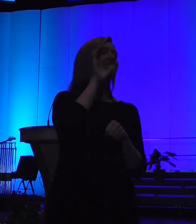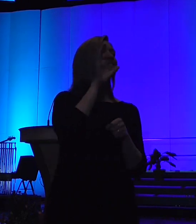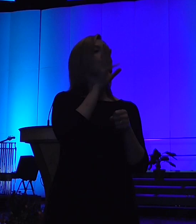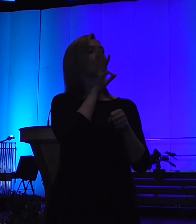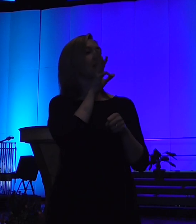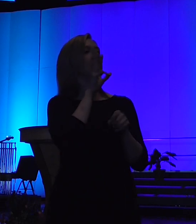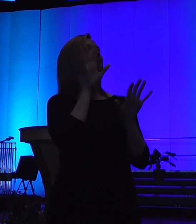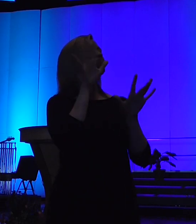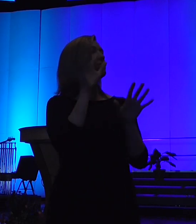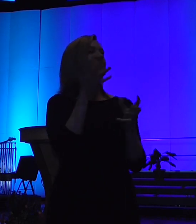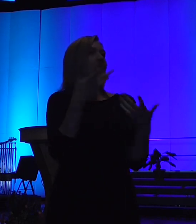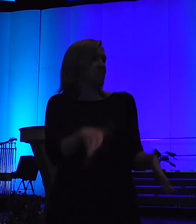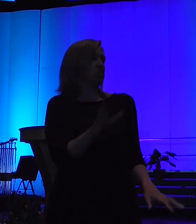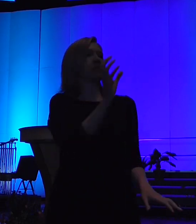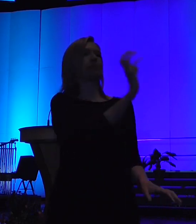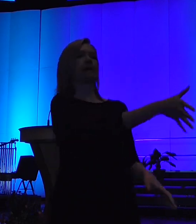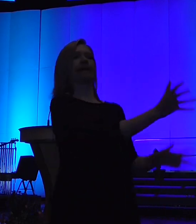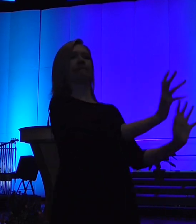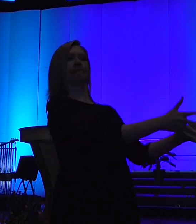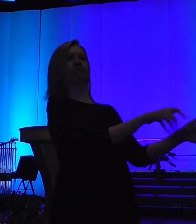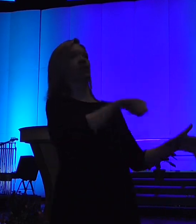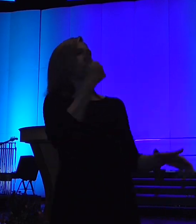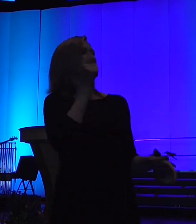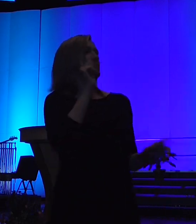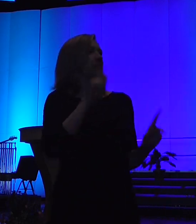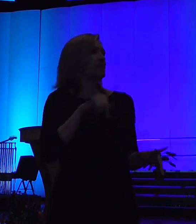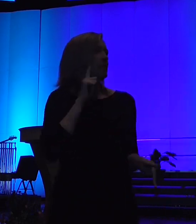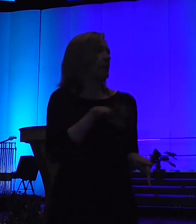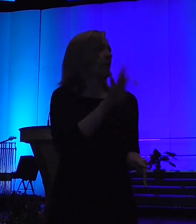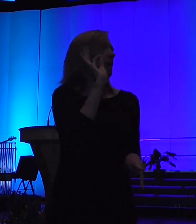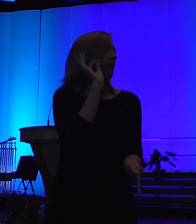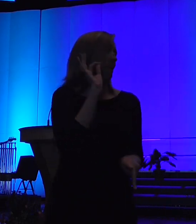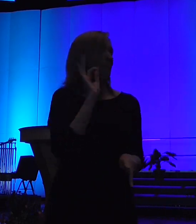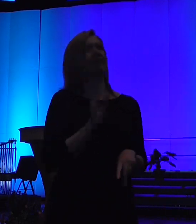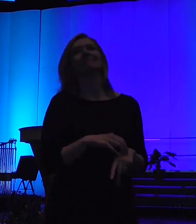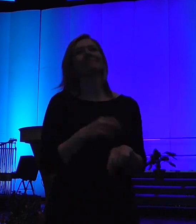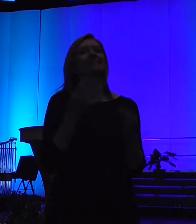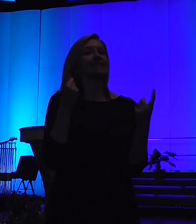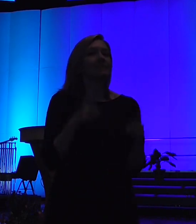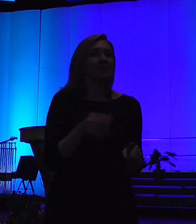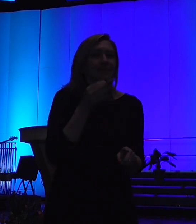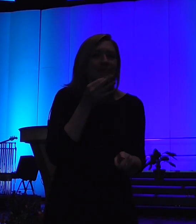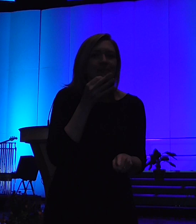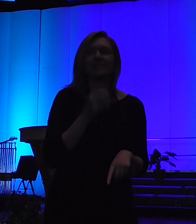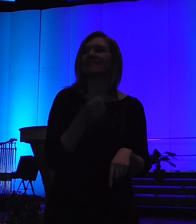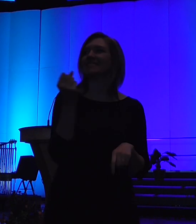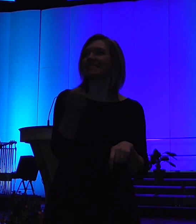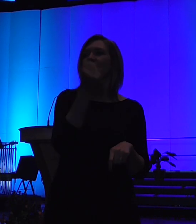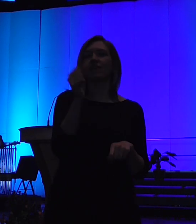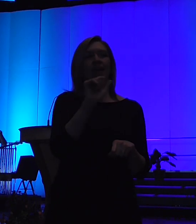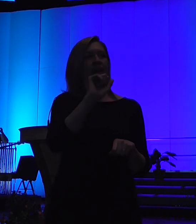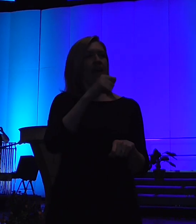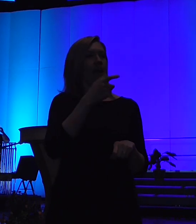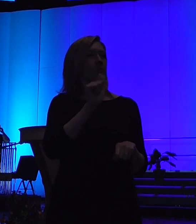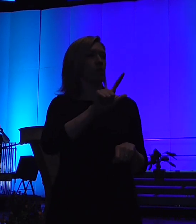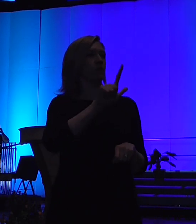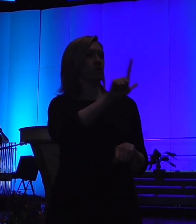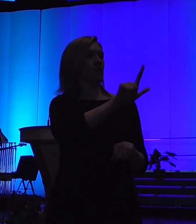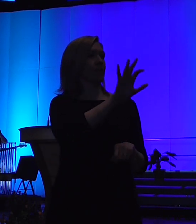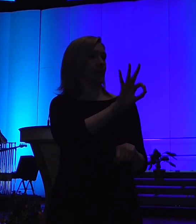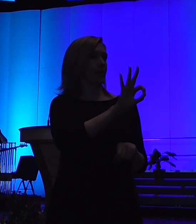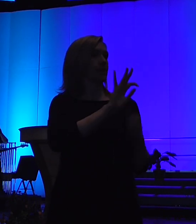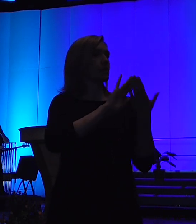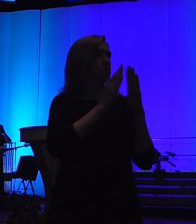and when you're done with it, just leave it someplace, and somebody else will pick it up. Here's what's coming up. Saturday, April 29th, our